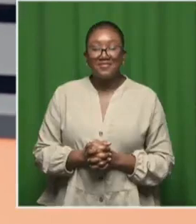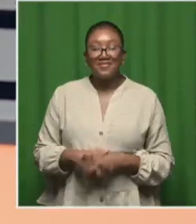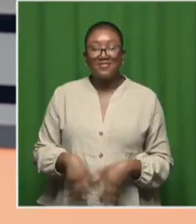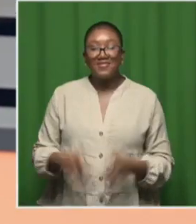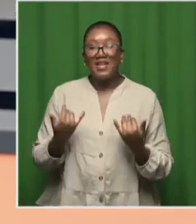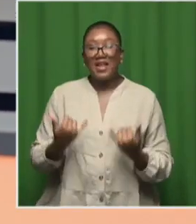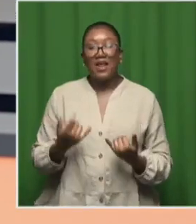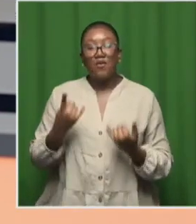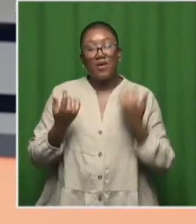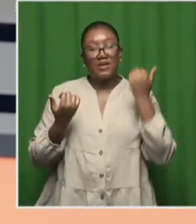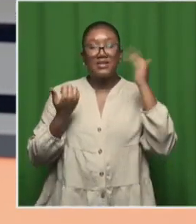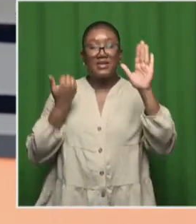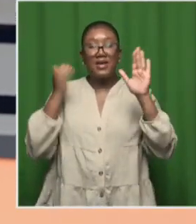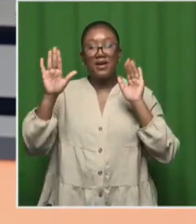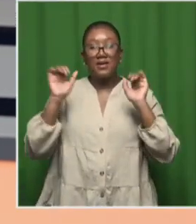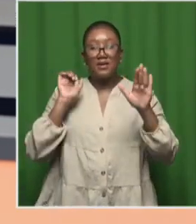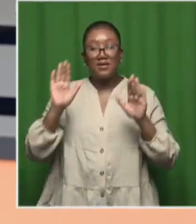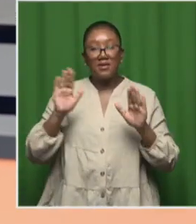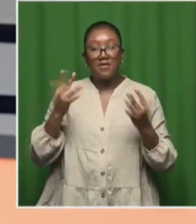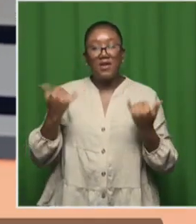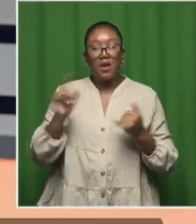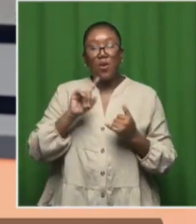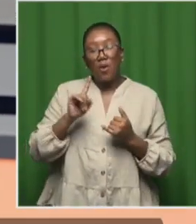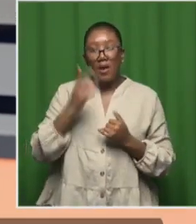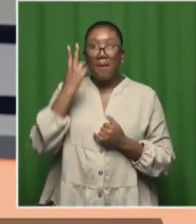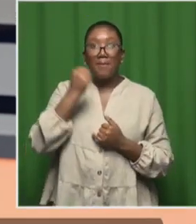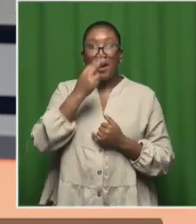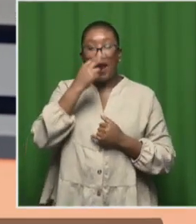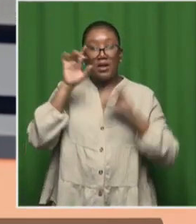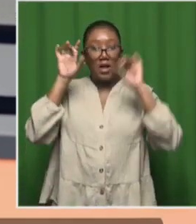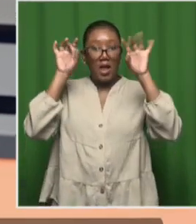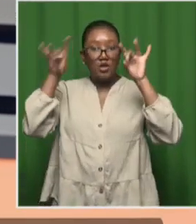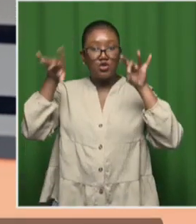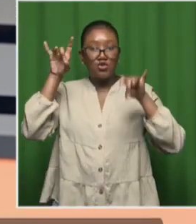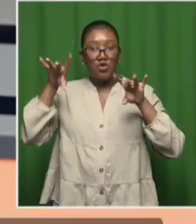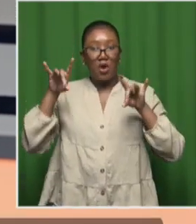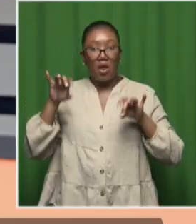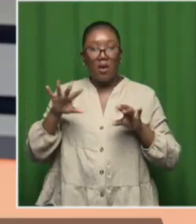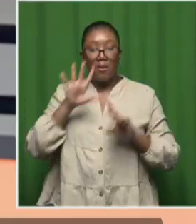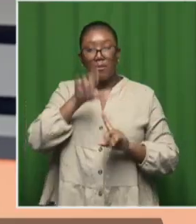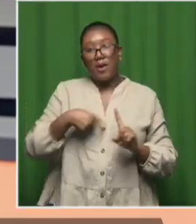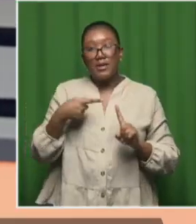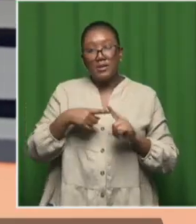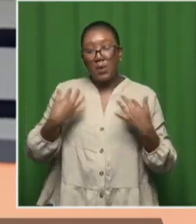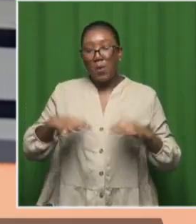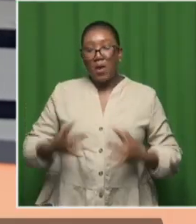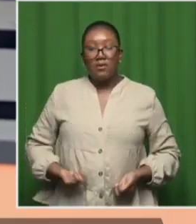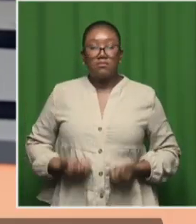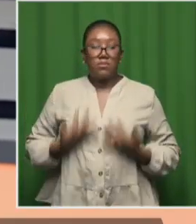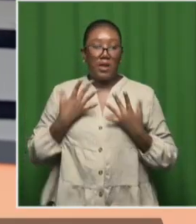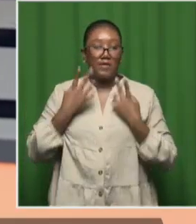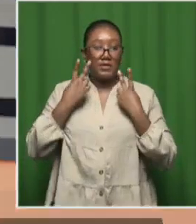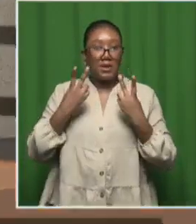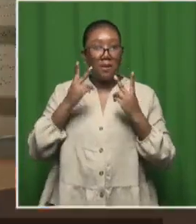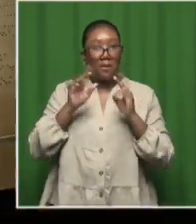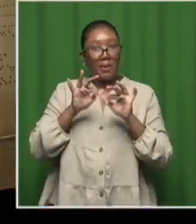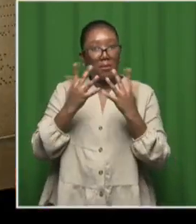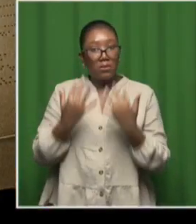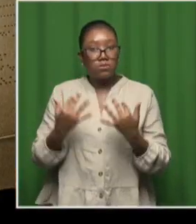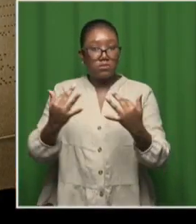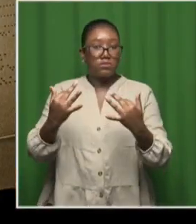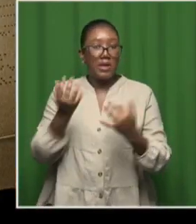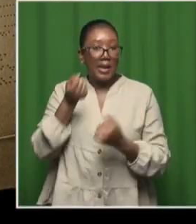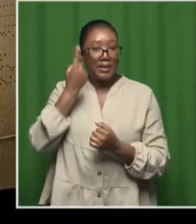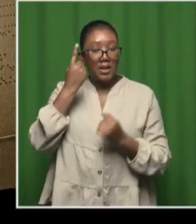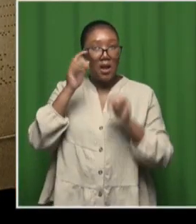The exhibition, Extracts from the Blind Astronomer by Berco Wilsenach, is an exploration of the cosmos that invites audiences to experience the